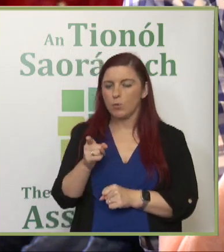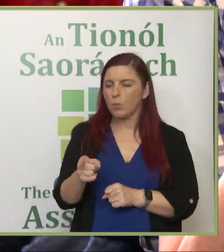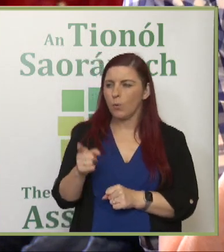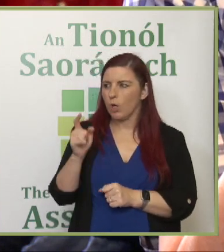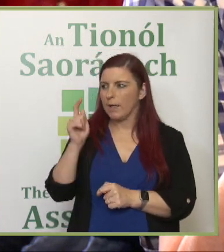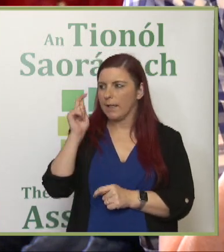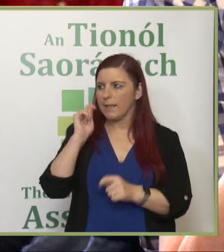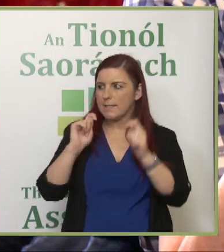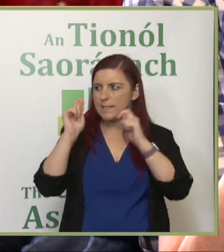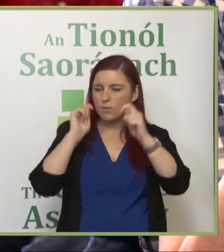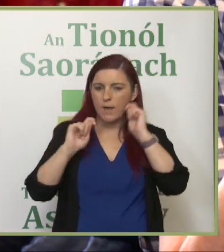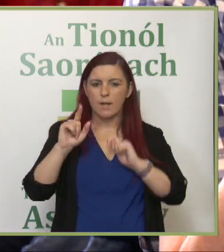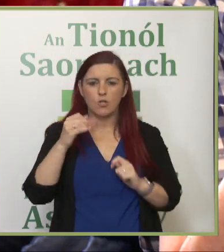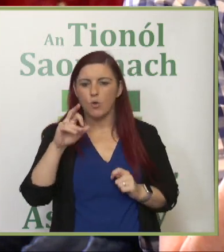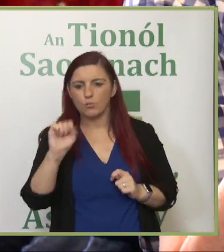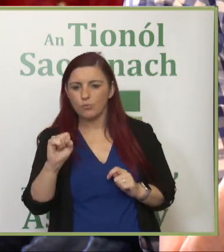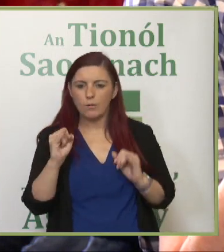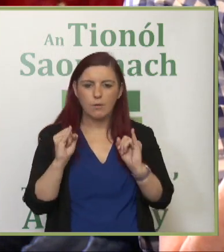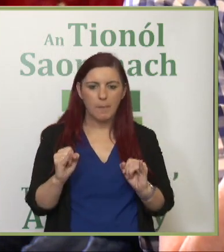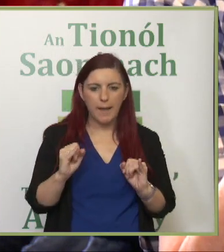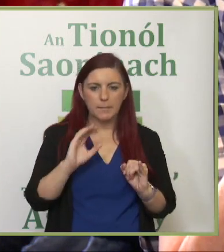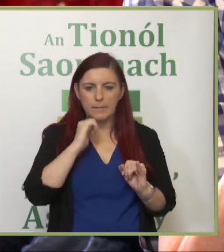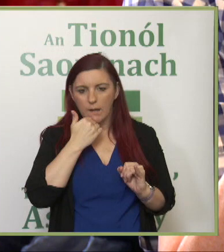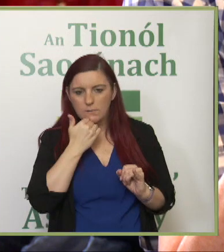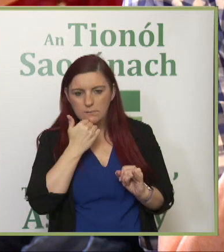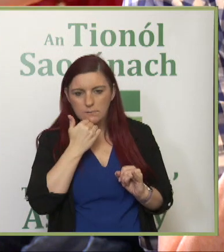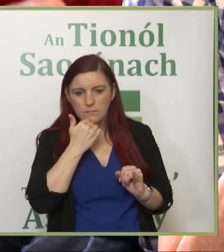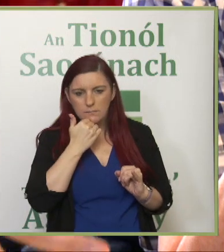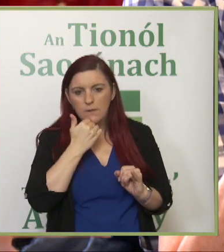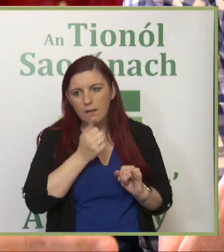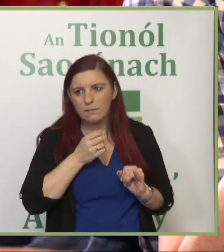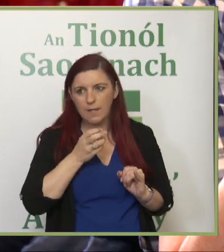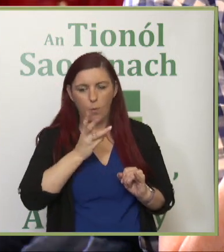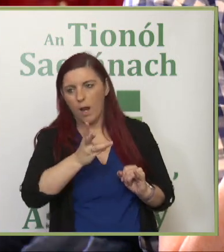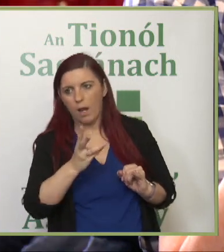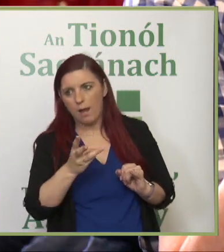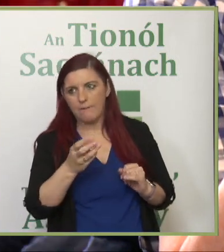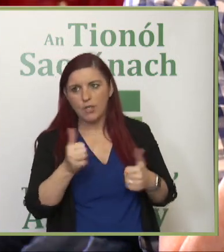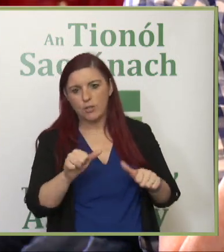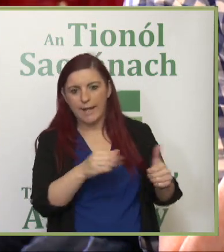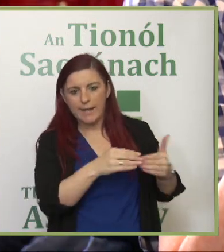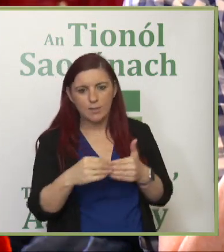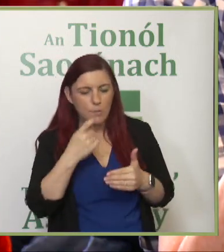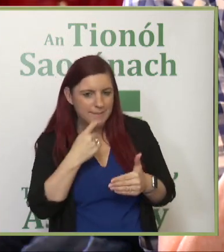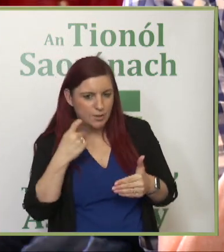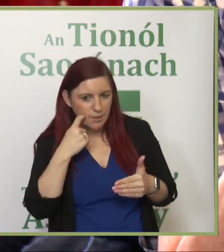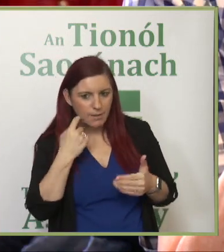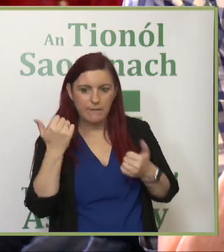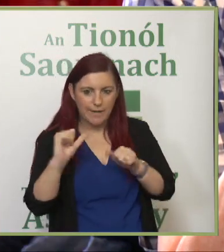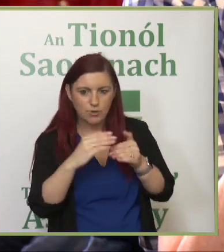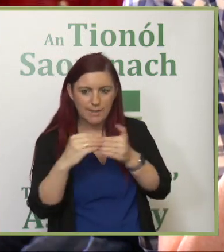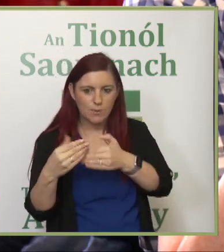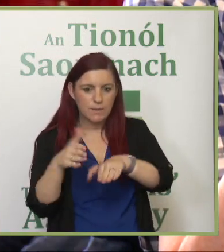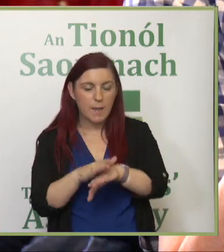like drugs are bad because drugs ultimately lead to addiction and death. So I was just interested